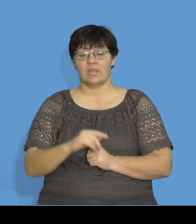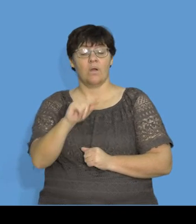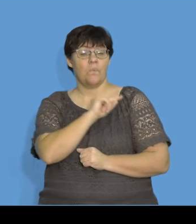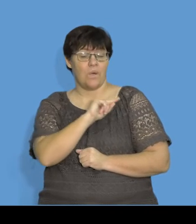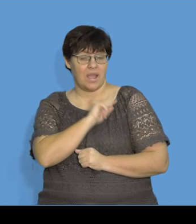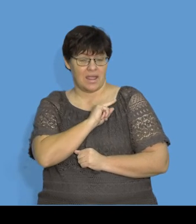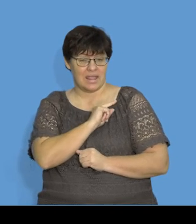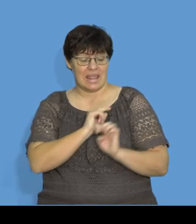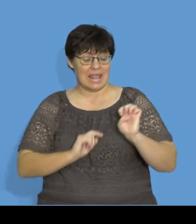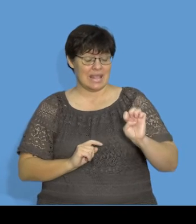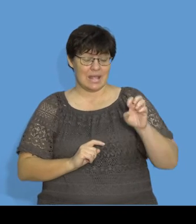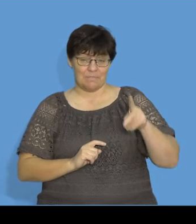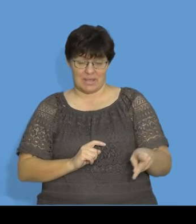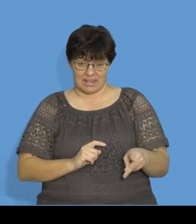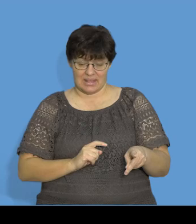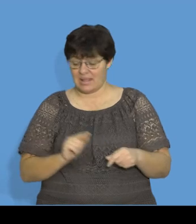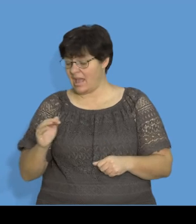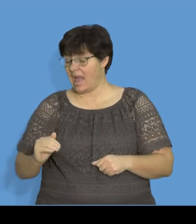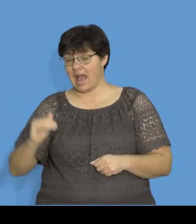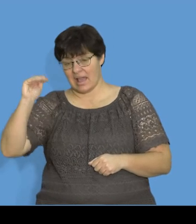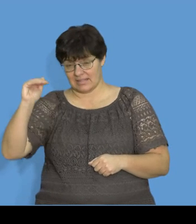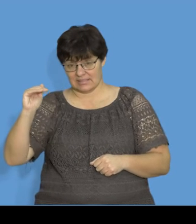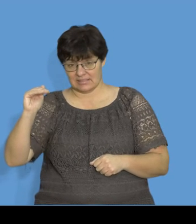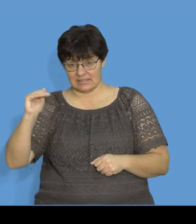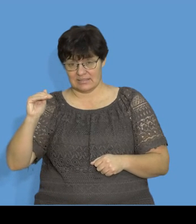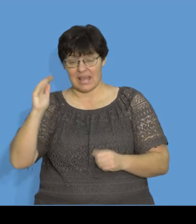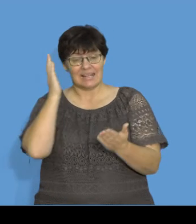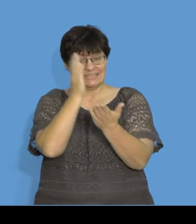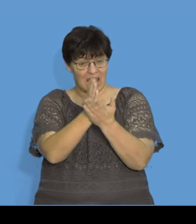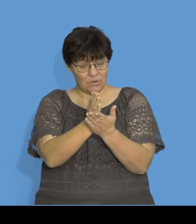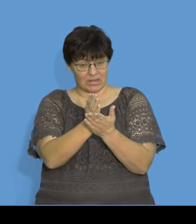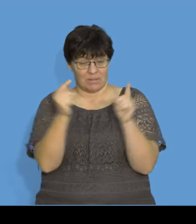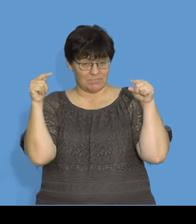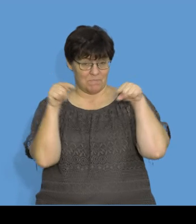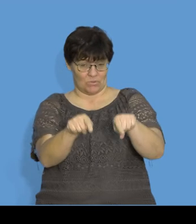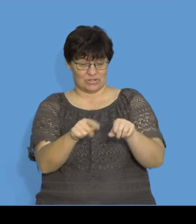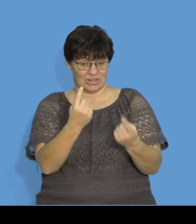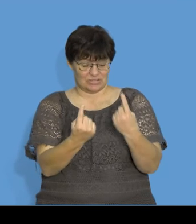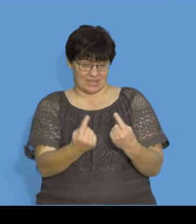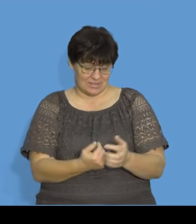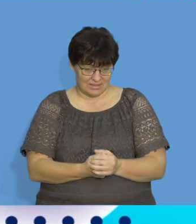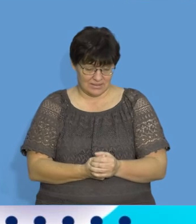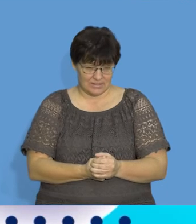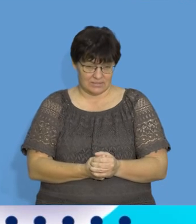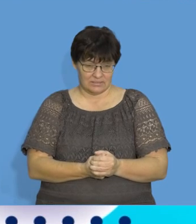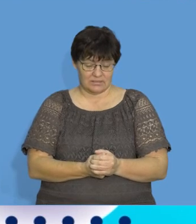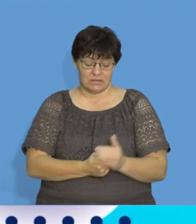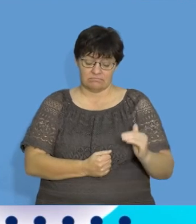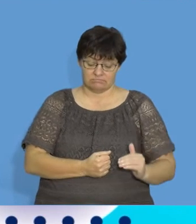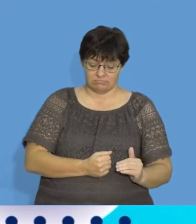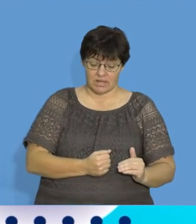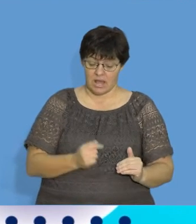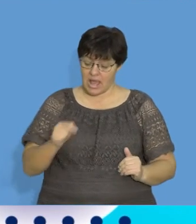Because potential and height are directly proportional to each other, if the